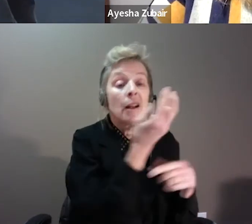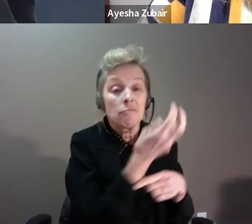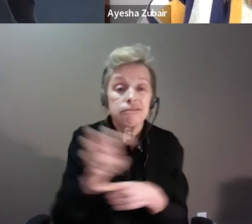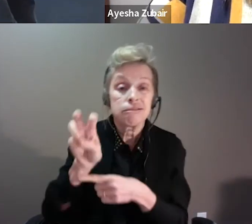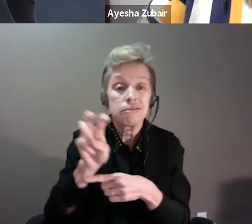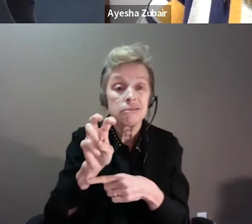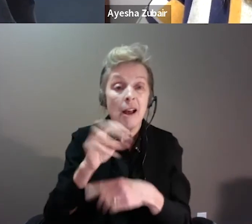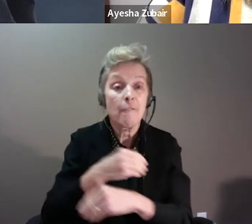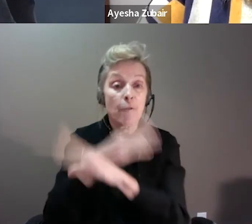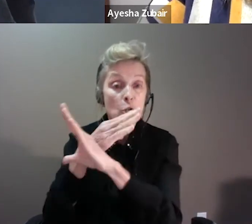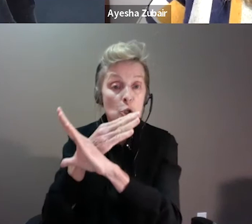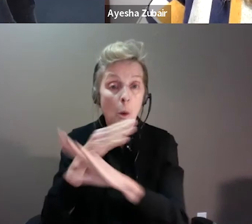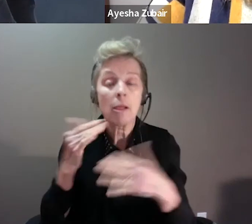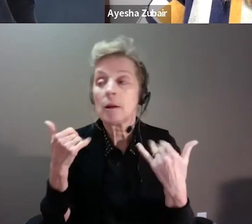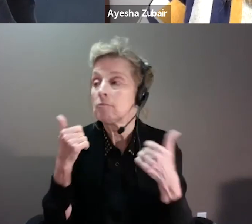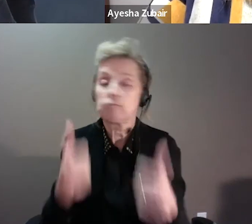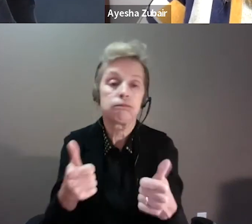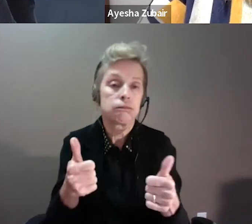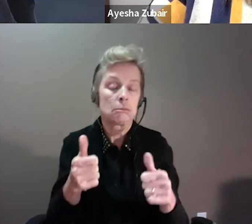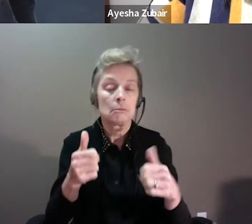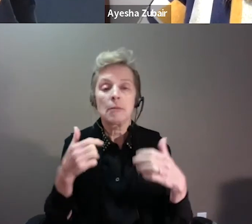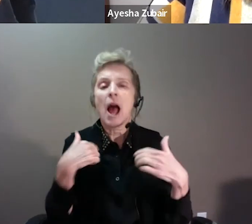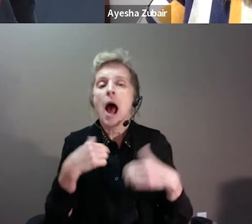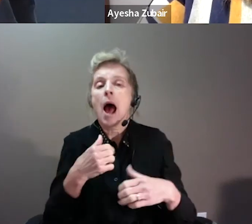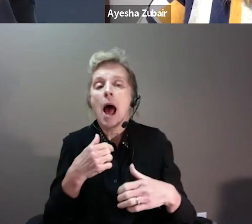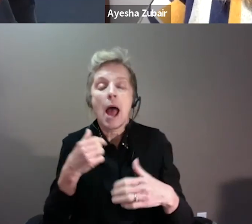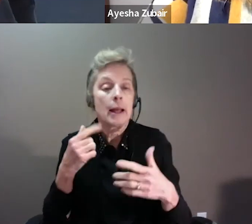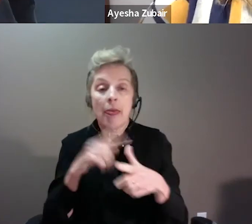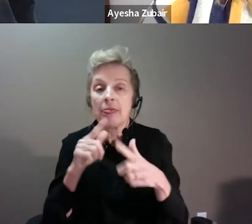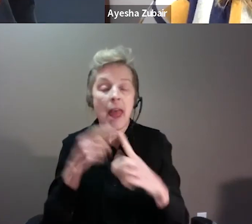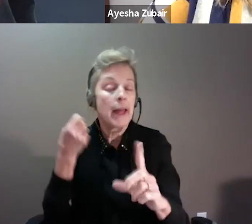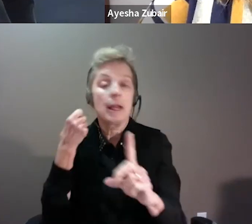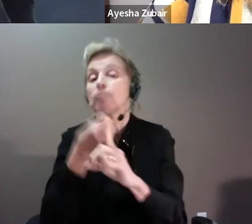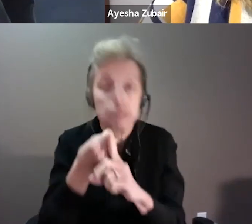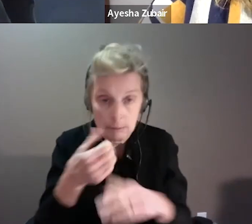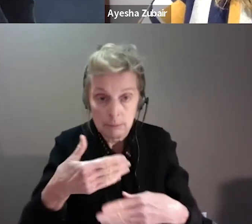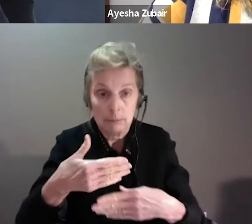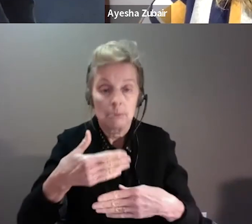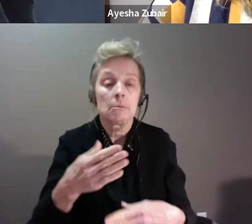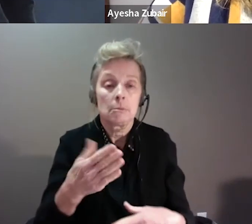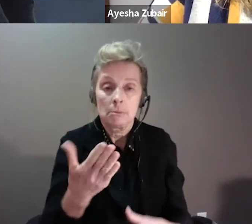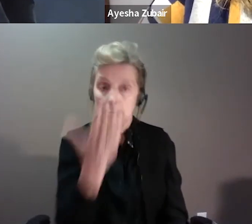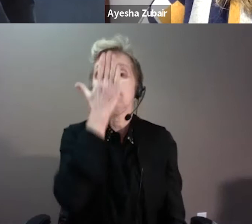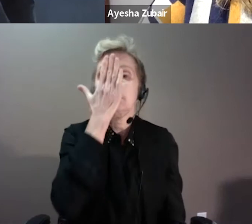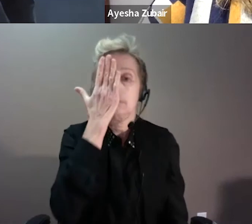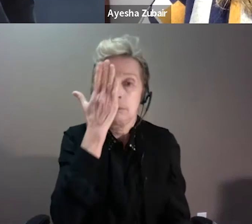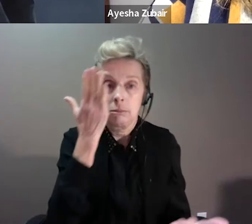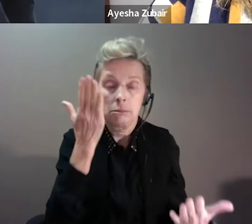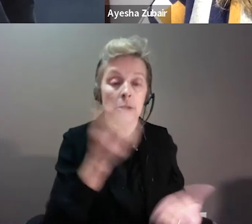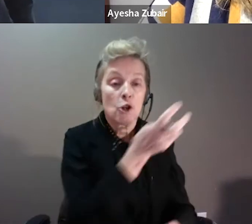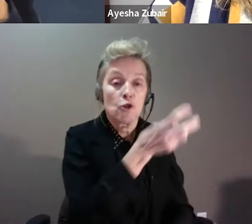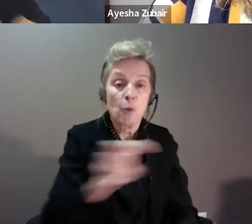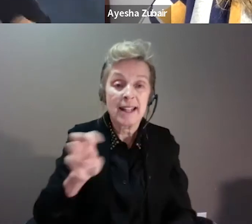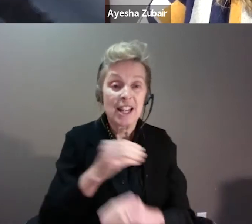this. And can I tell you, I absolutely hit a wall. When we transitioned to virtual, I